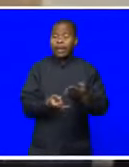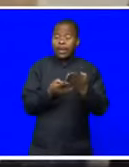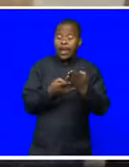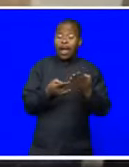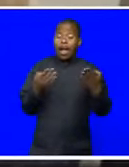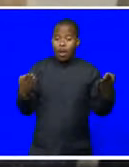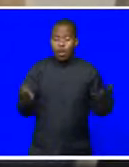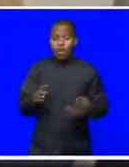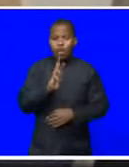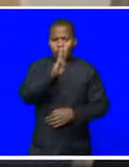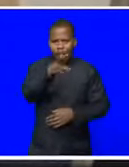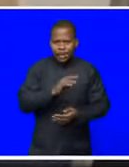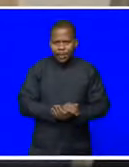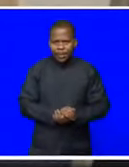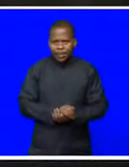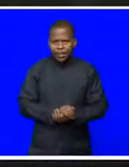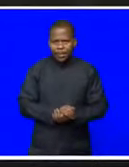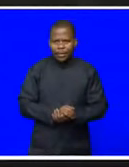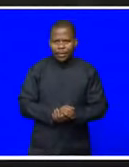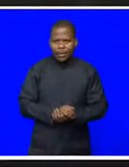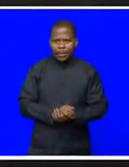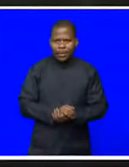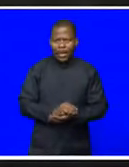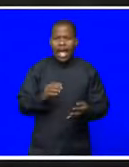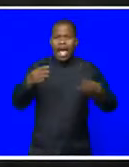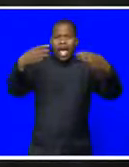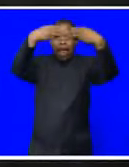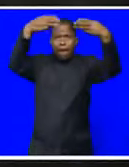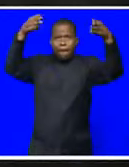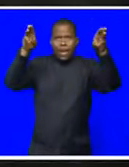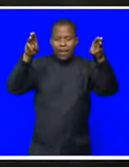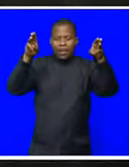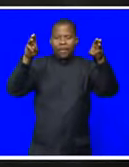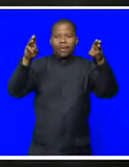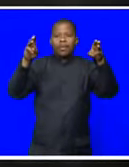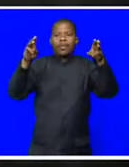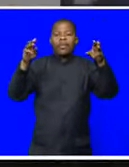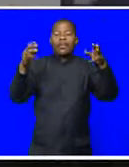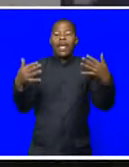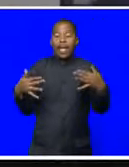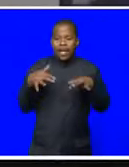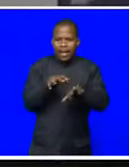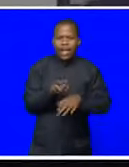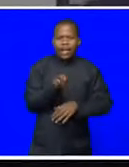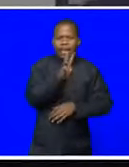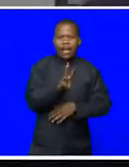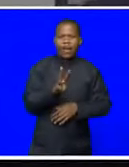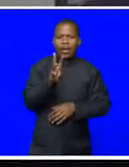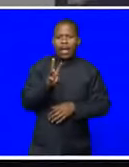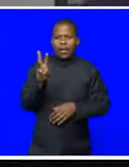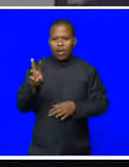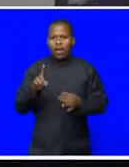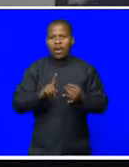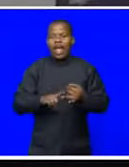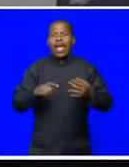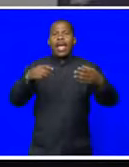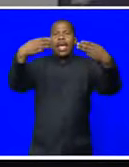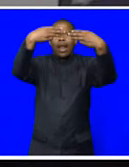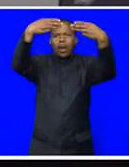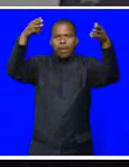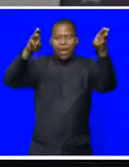The Parliament website and the strategic plan signify the commitment and the passion the